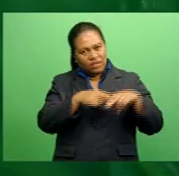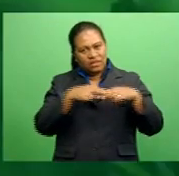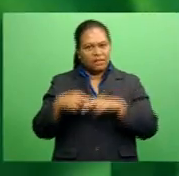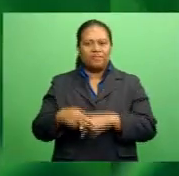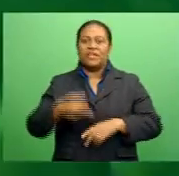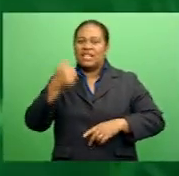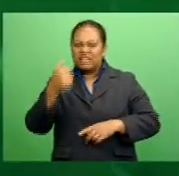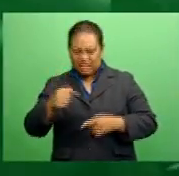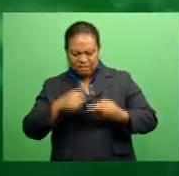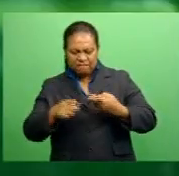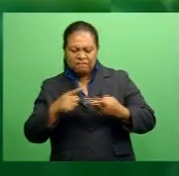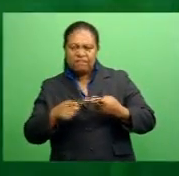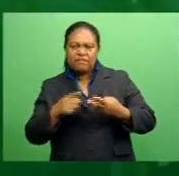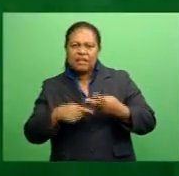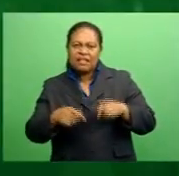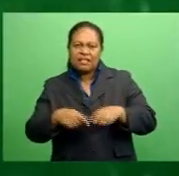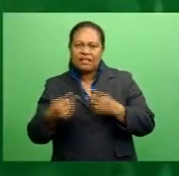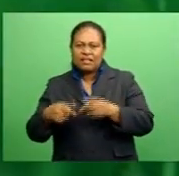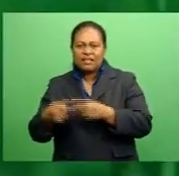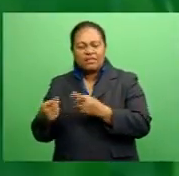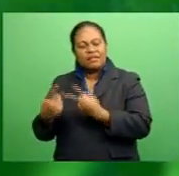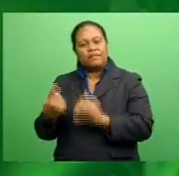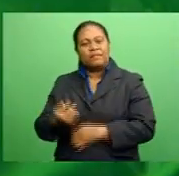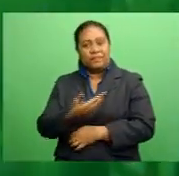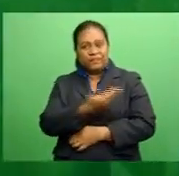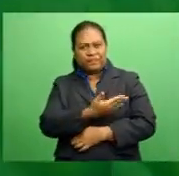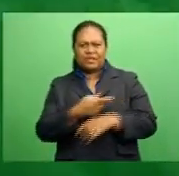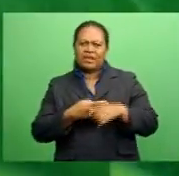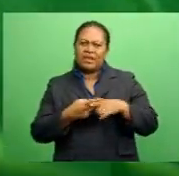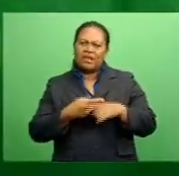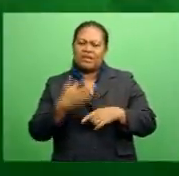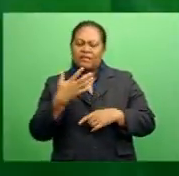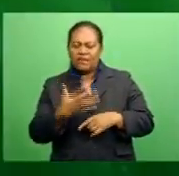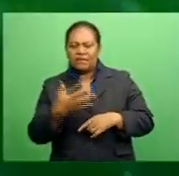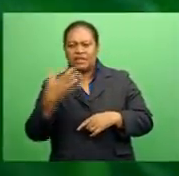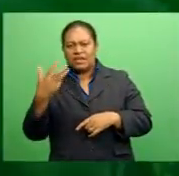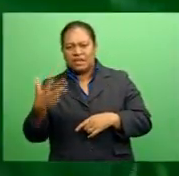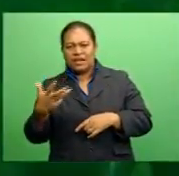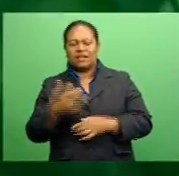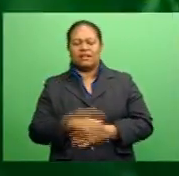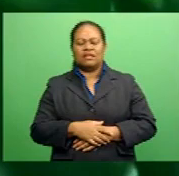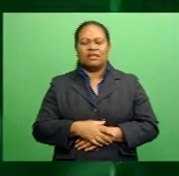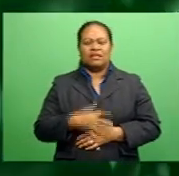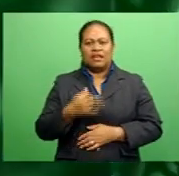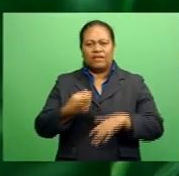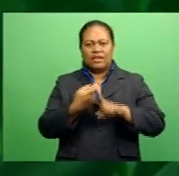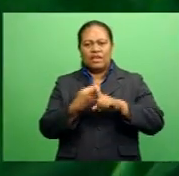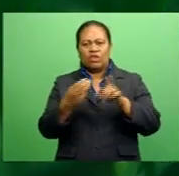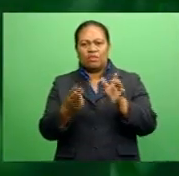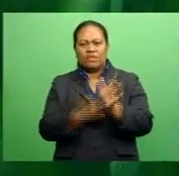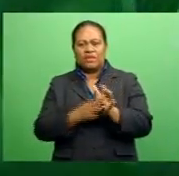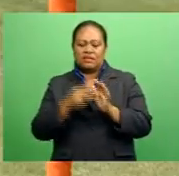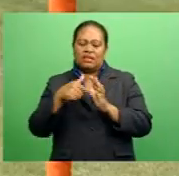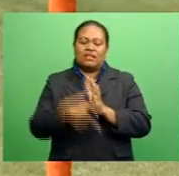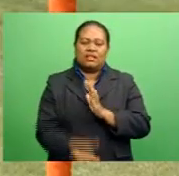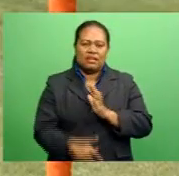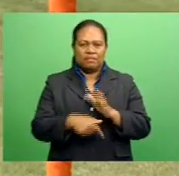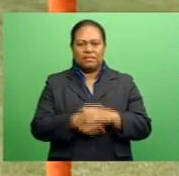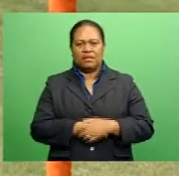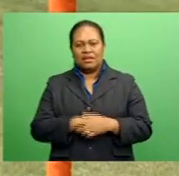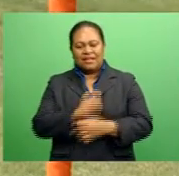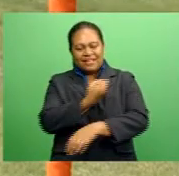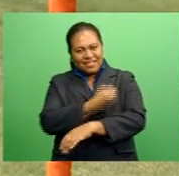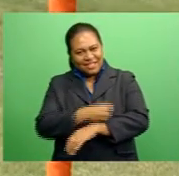6 seagrass species, and the meadows cover at least 59.19 square kilometers of shallow waters.